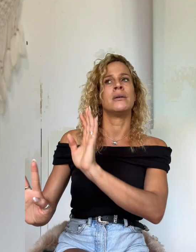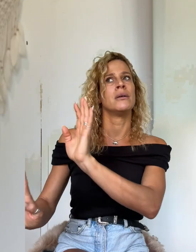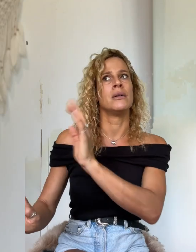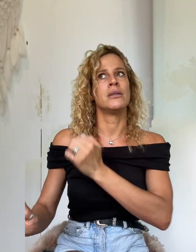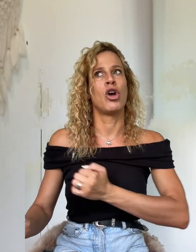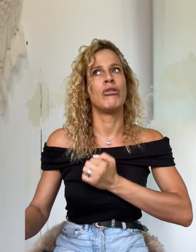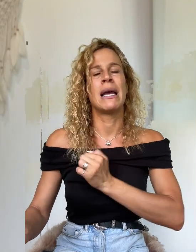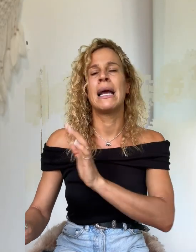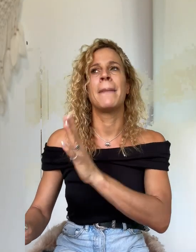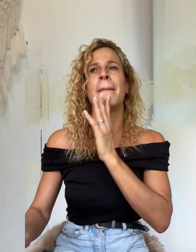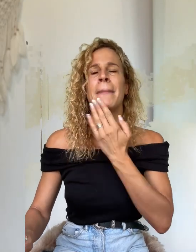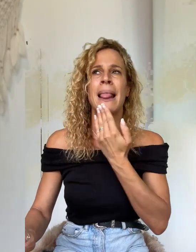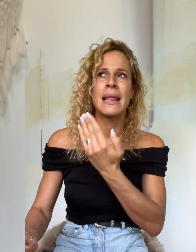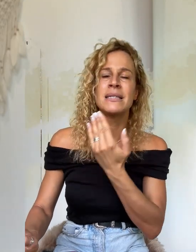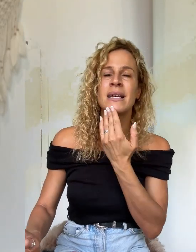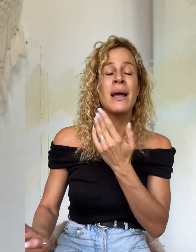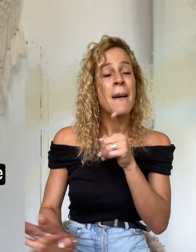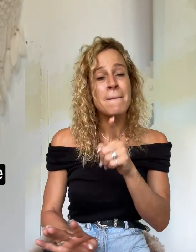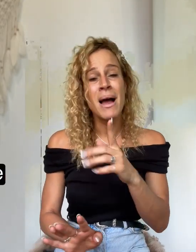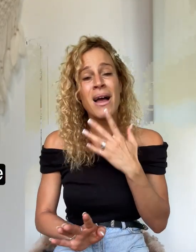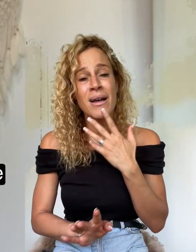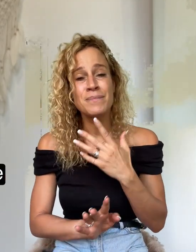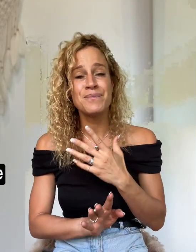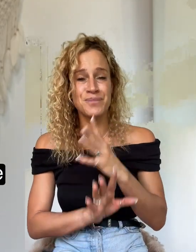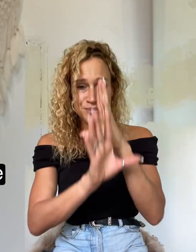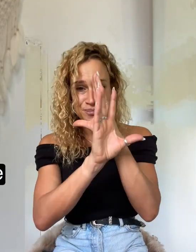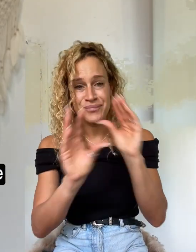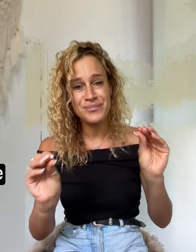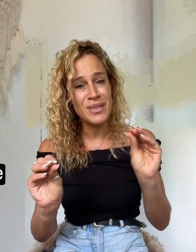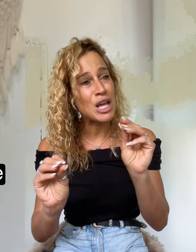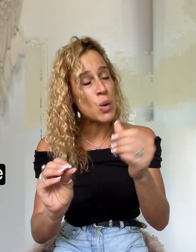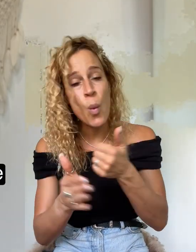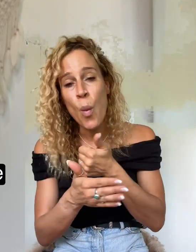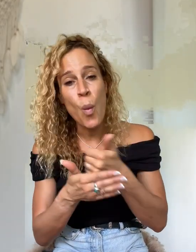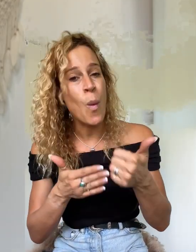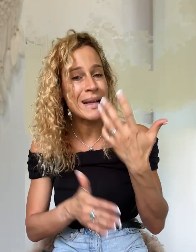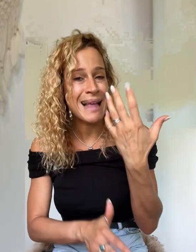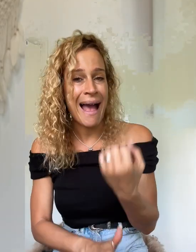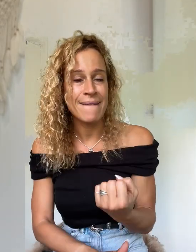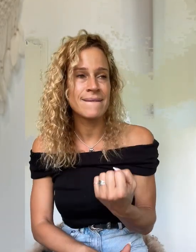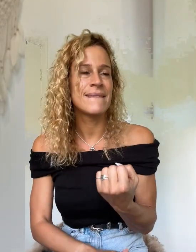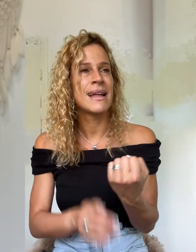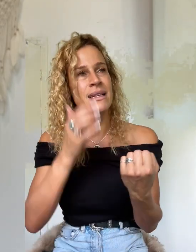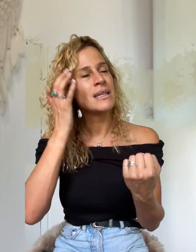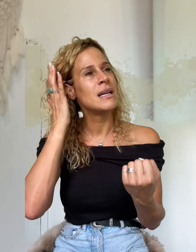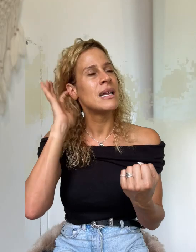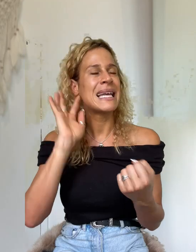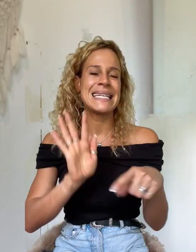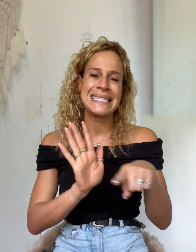not going to be great. You will always have those